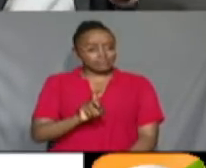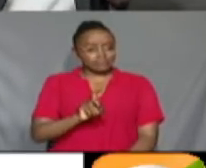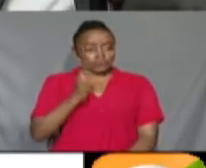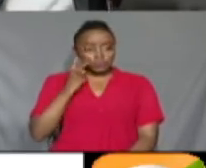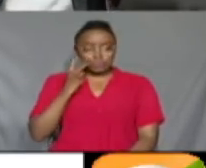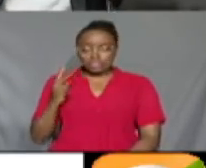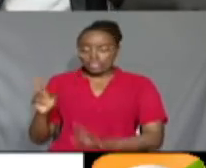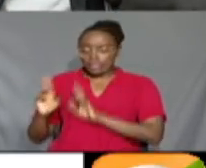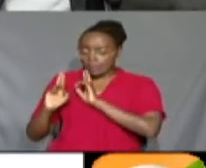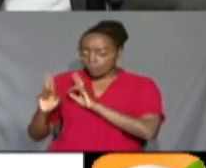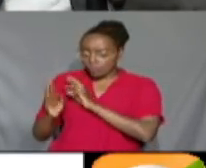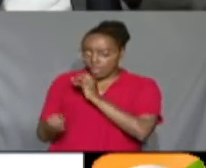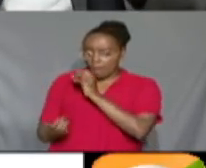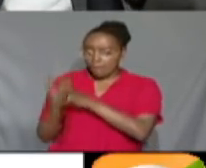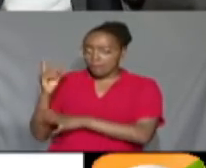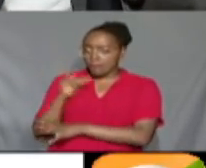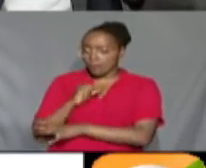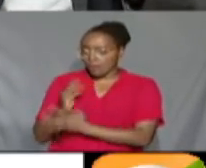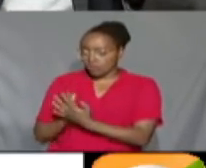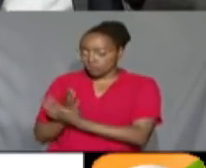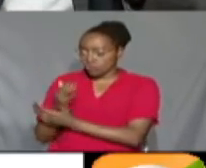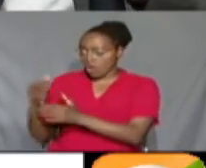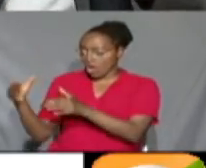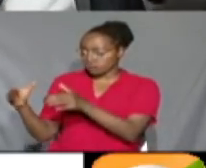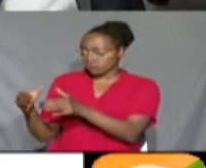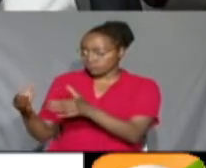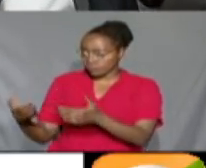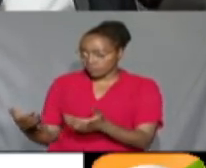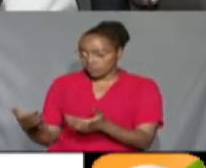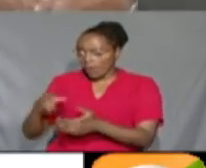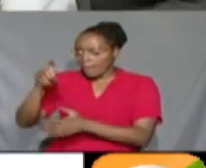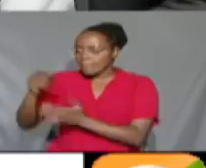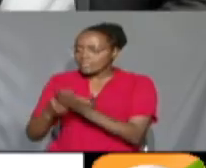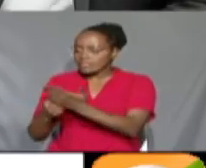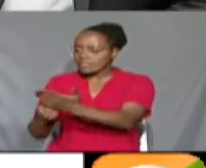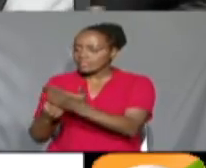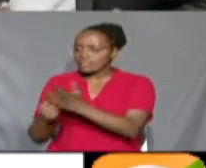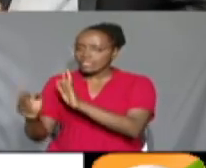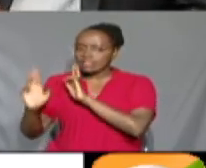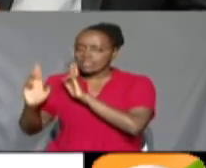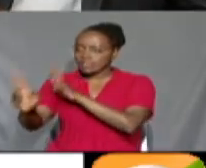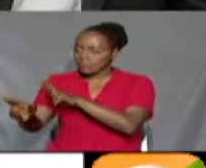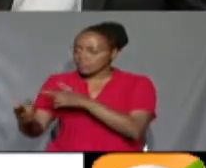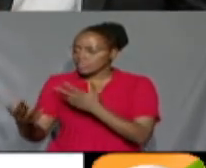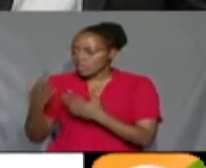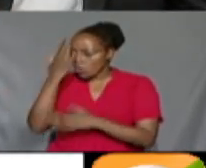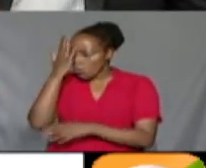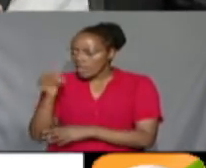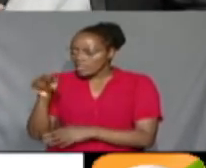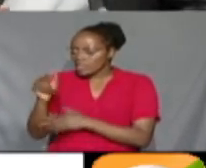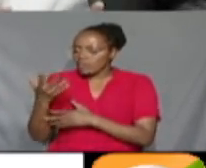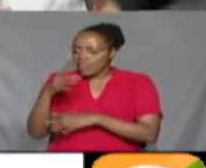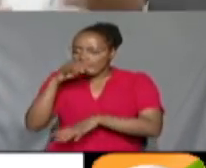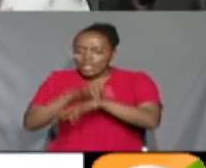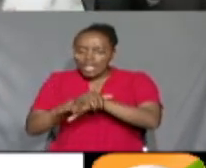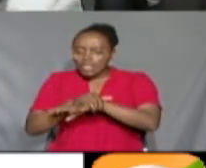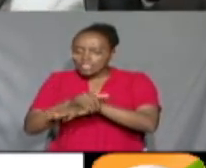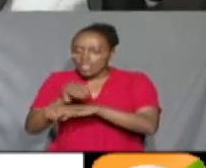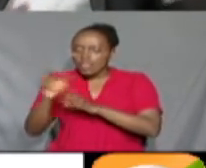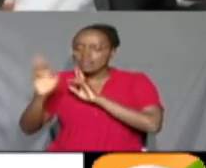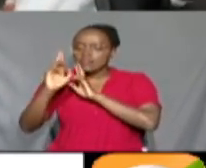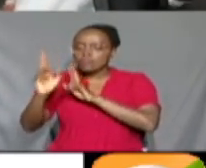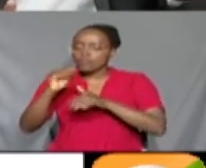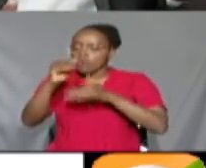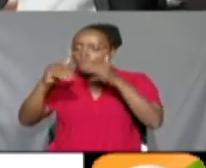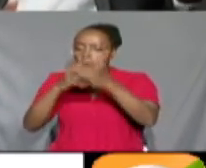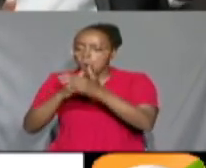report that has been produced by Correct. The task force. We have to discuss that report. After all, they did not collect the report from